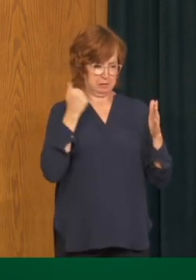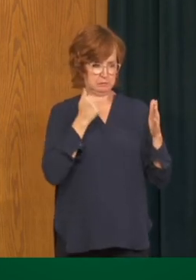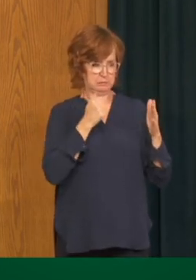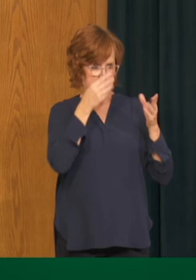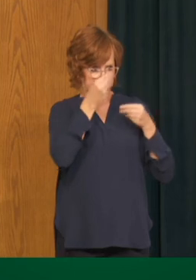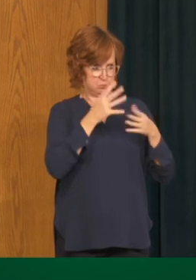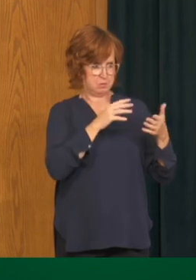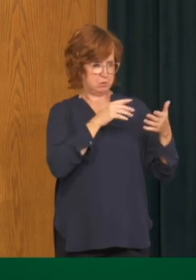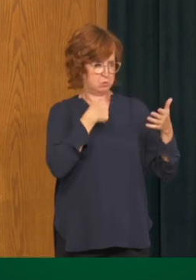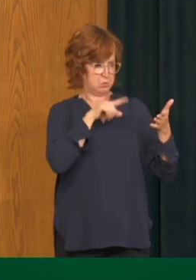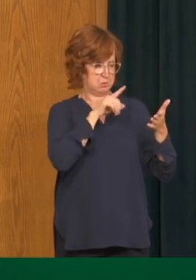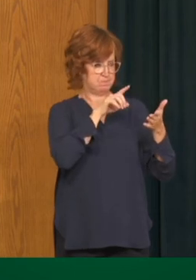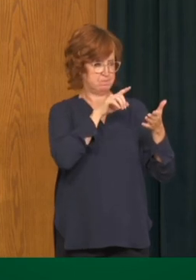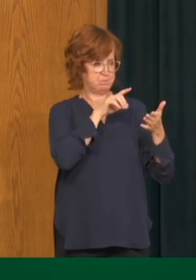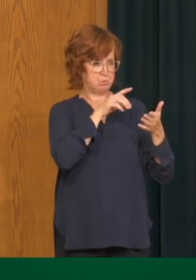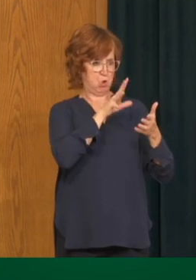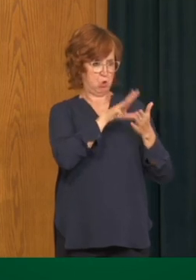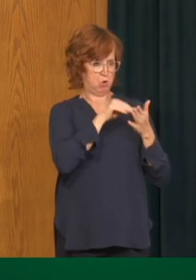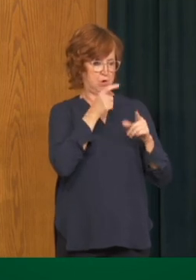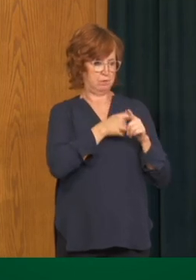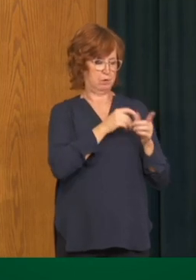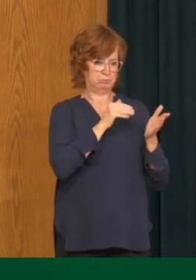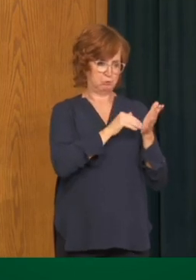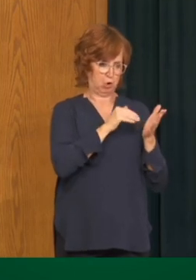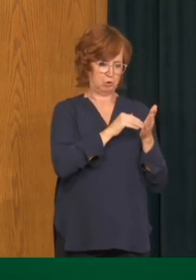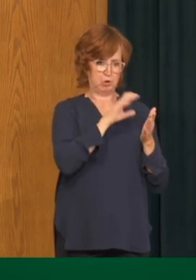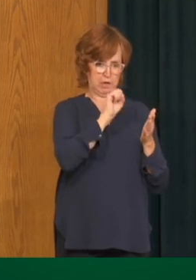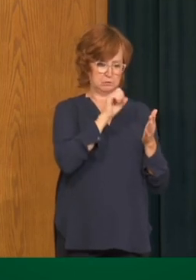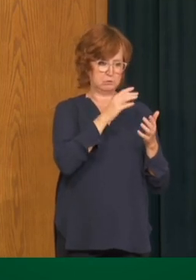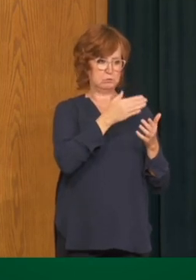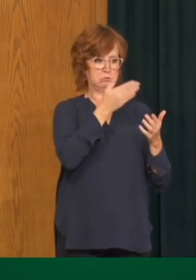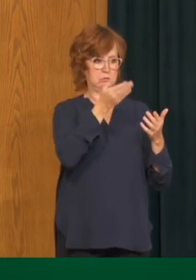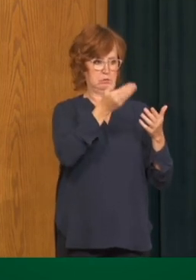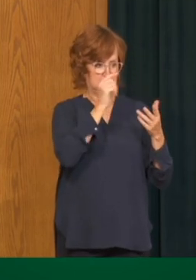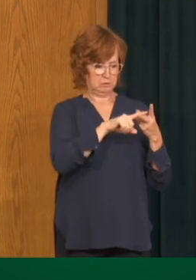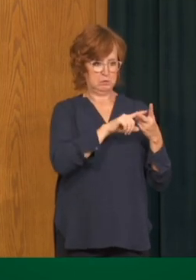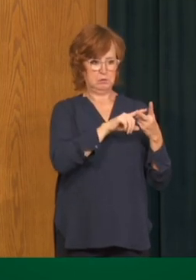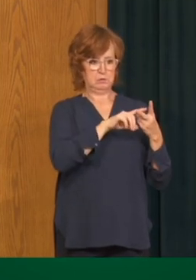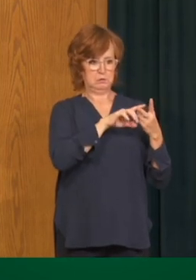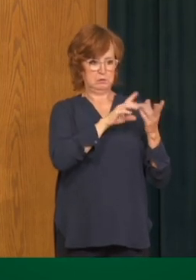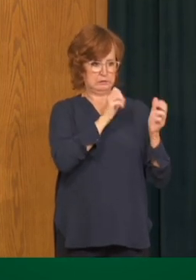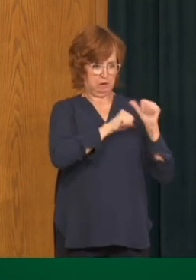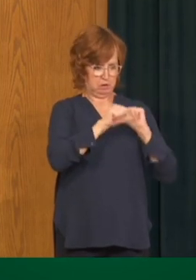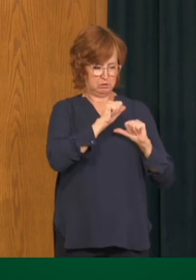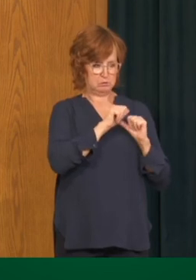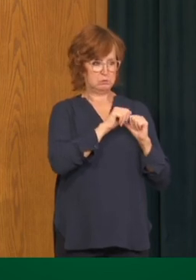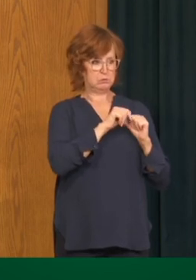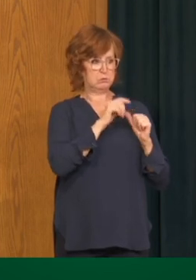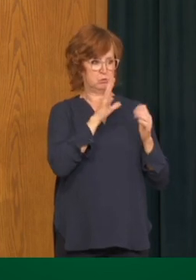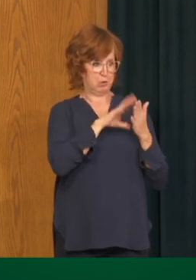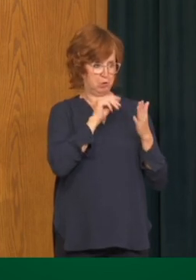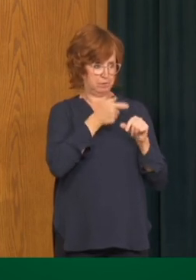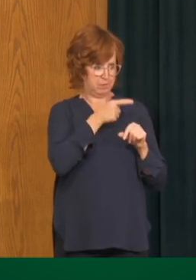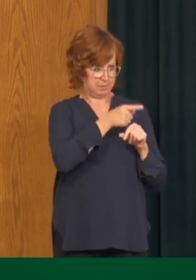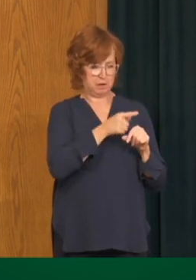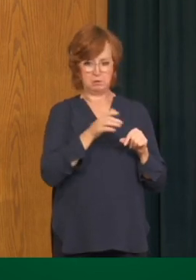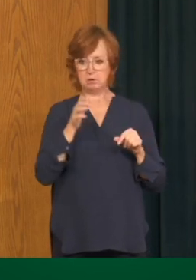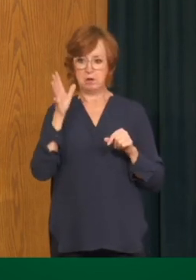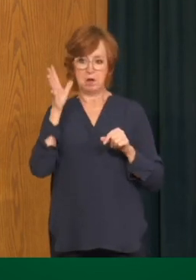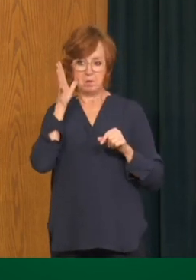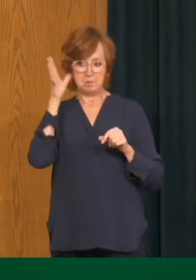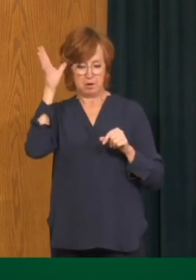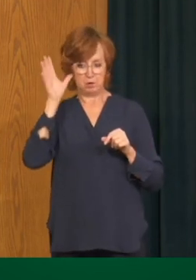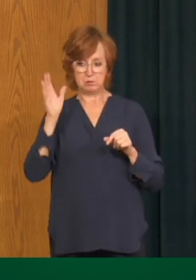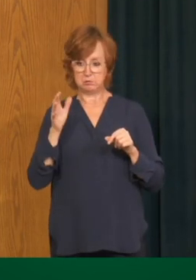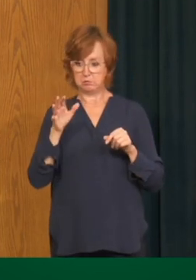information that we have. The very best, in this case, medical information that Dr. Shahab provides us. And we also listen to the parents